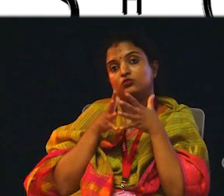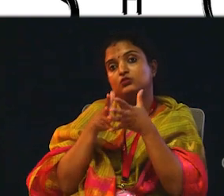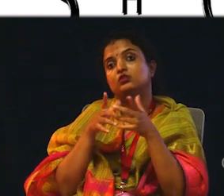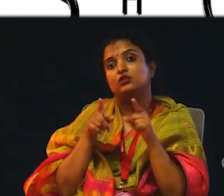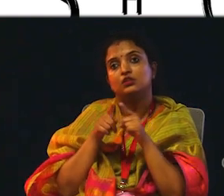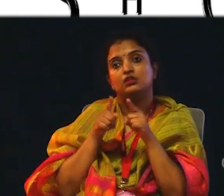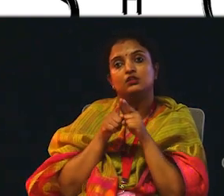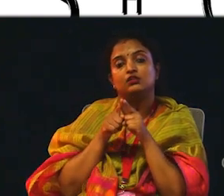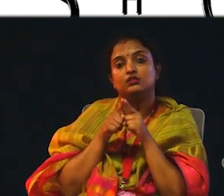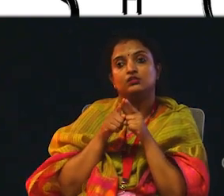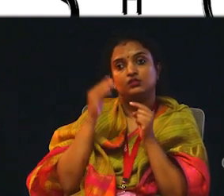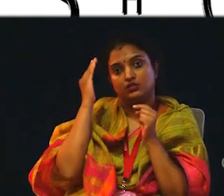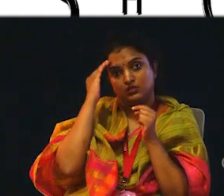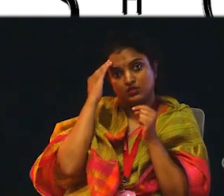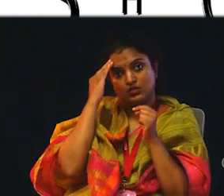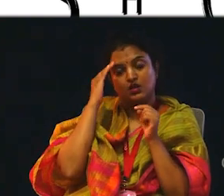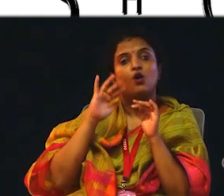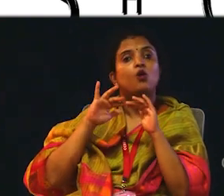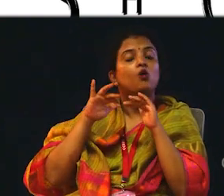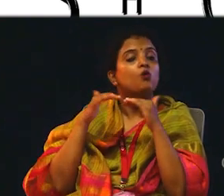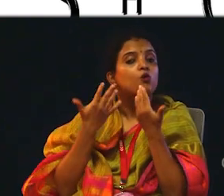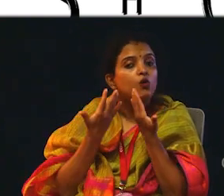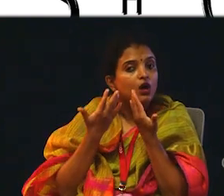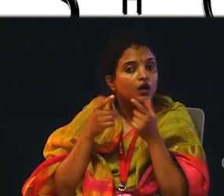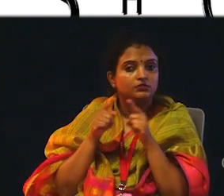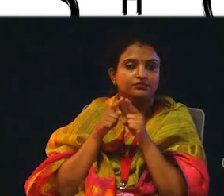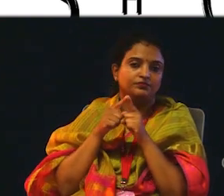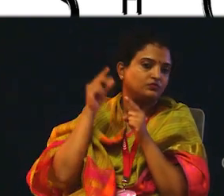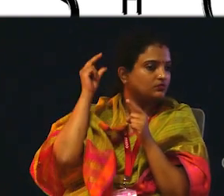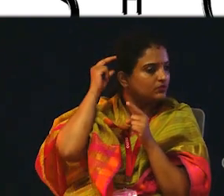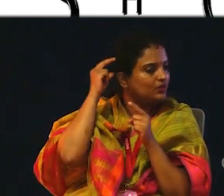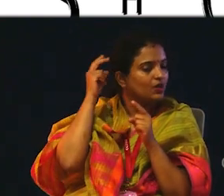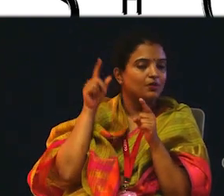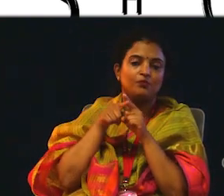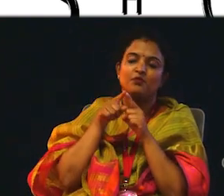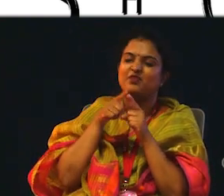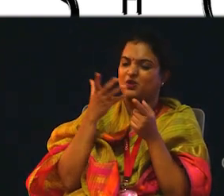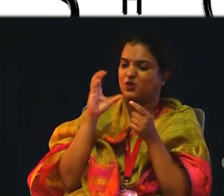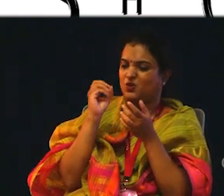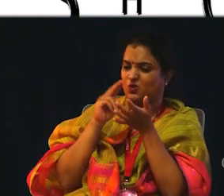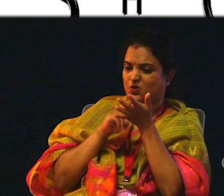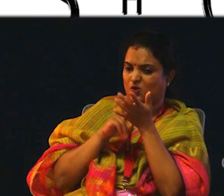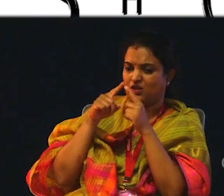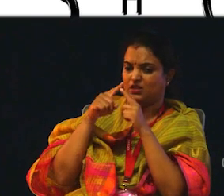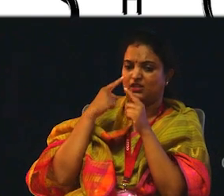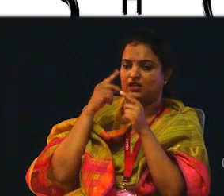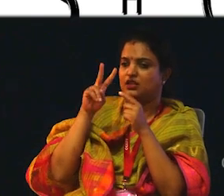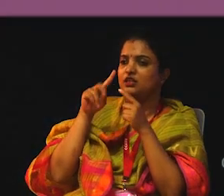you a taste of what a cognitive model of learning looks like.